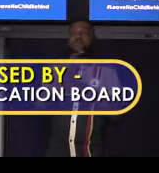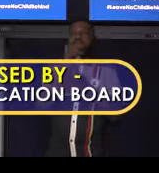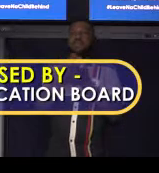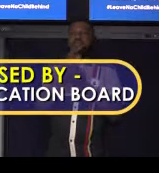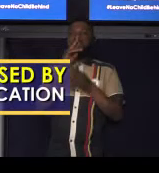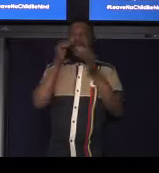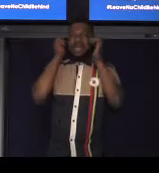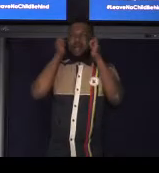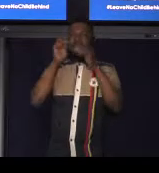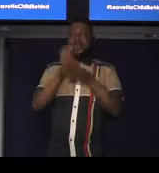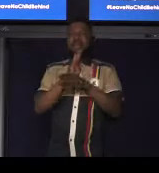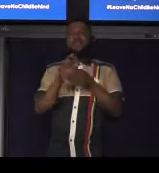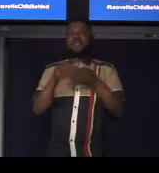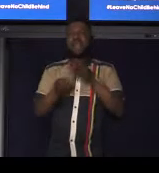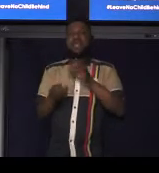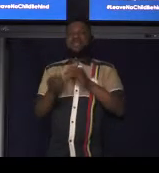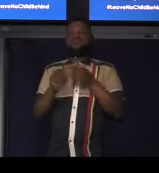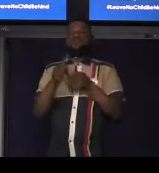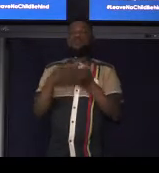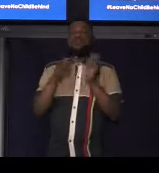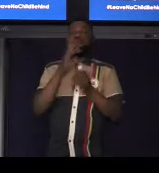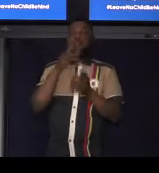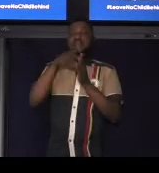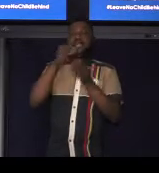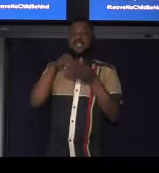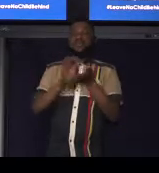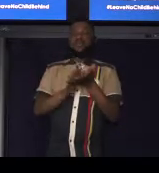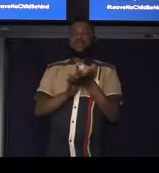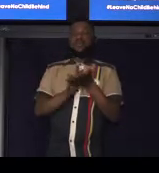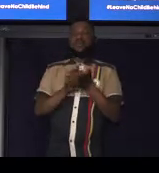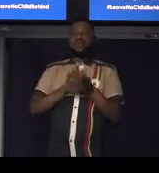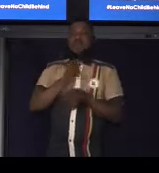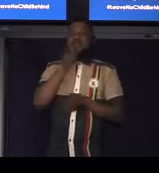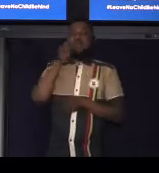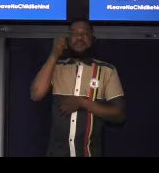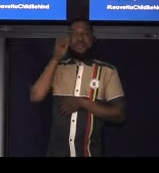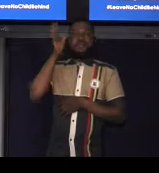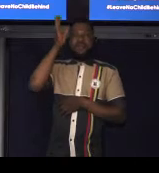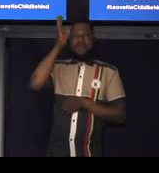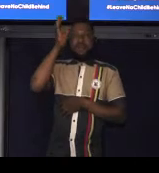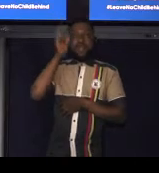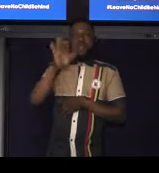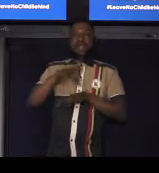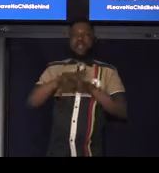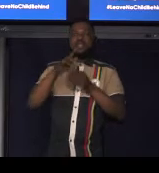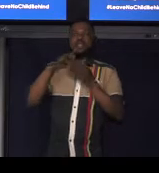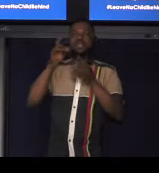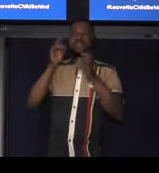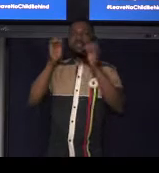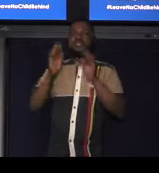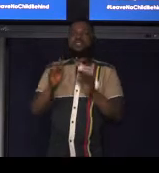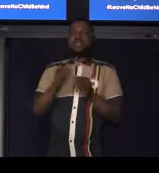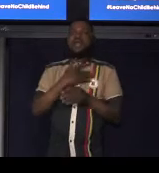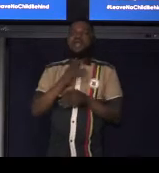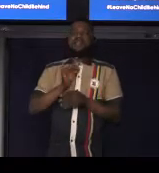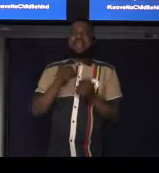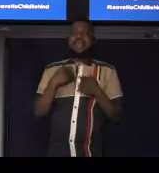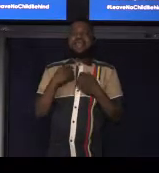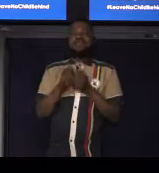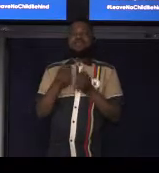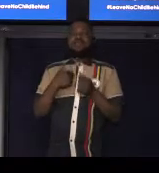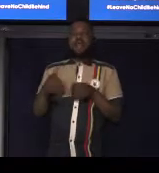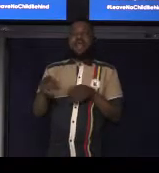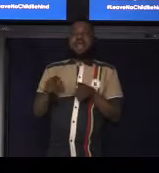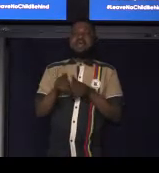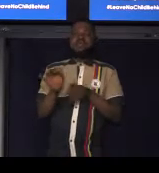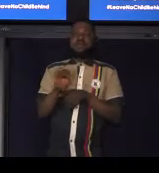ensure that you are academically engaged in addition to what you're learning in school. I am Auntie Fumi, your English Studies teacher, and I